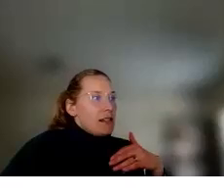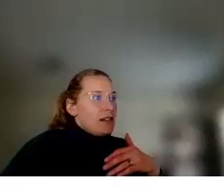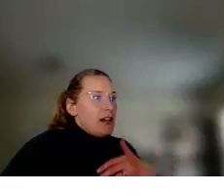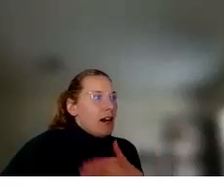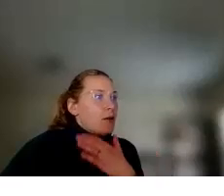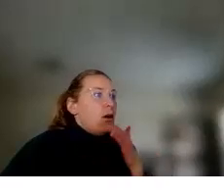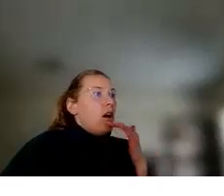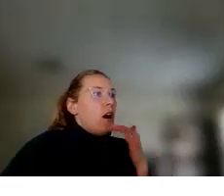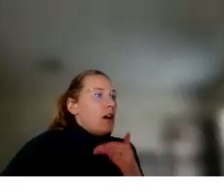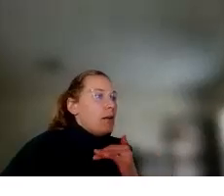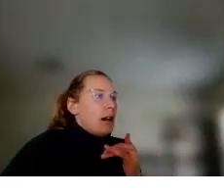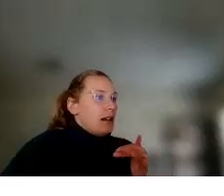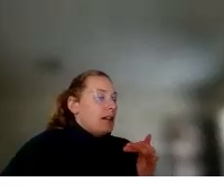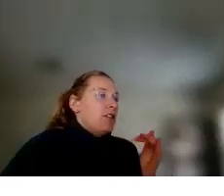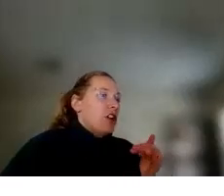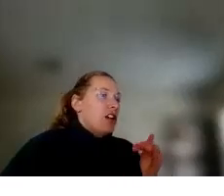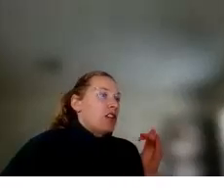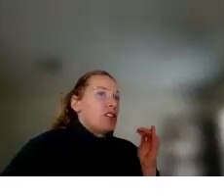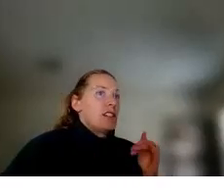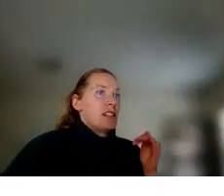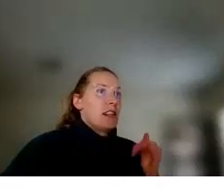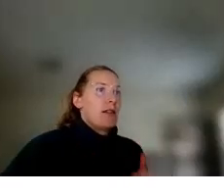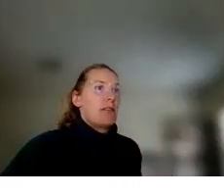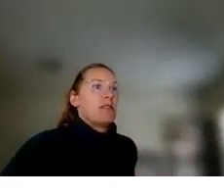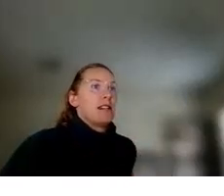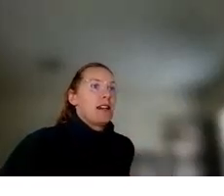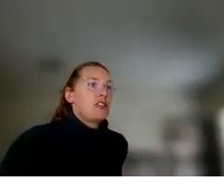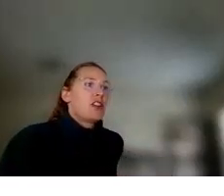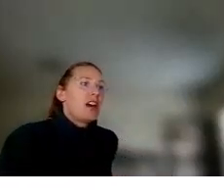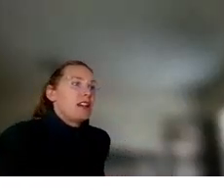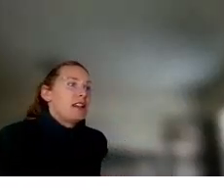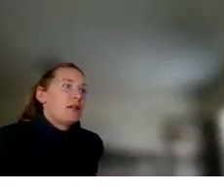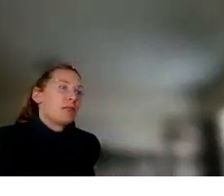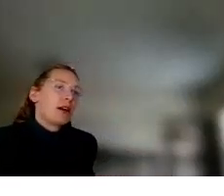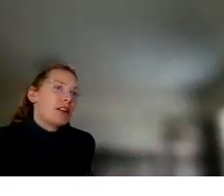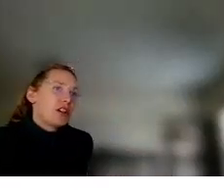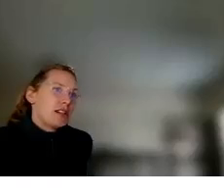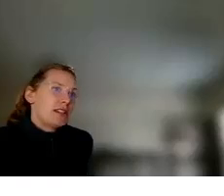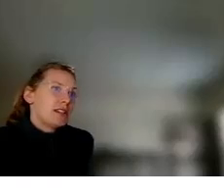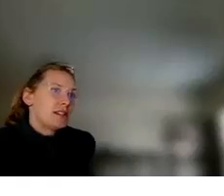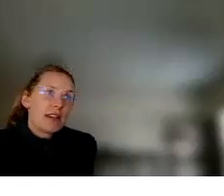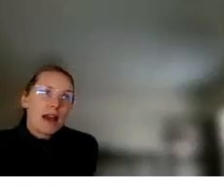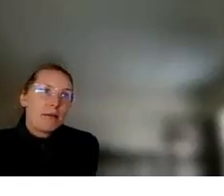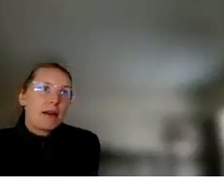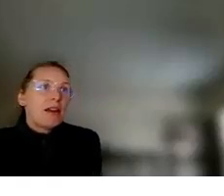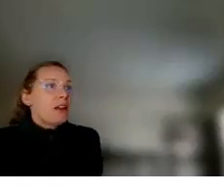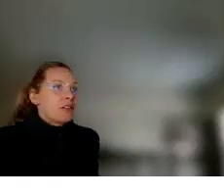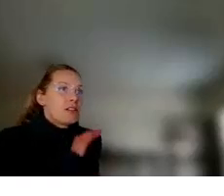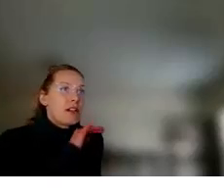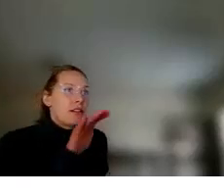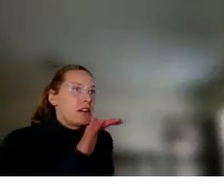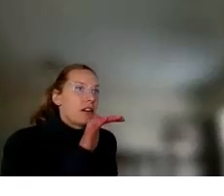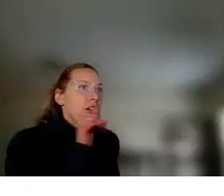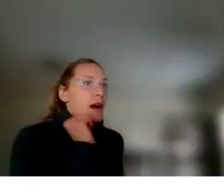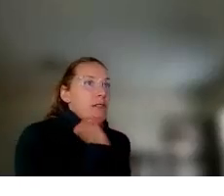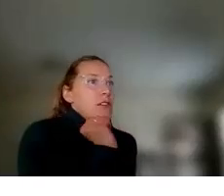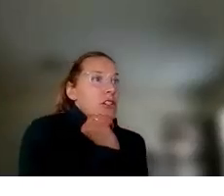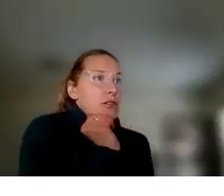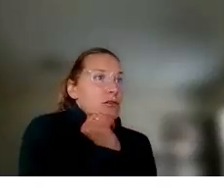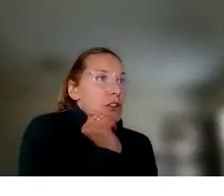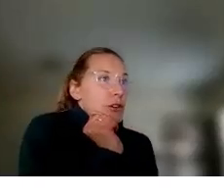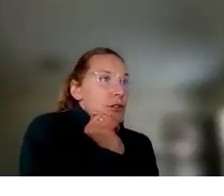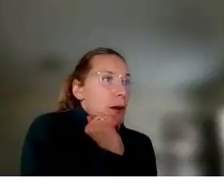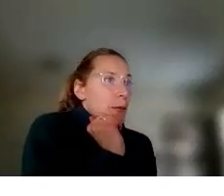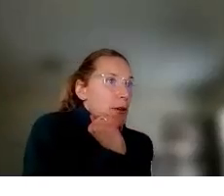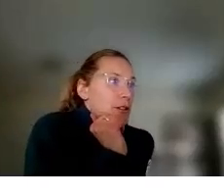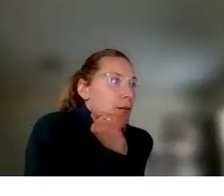again, CLLI will automatically change to CwCHN in the bridge and CCM. There's nothing that you have